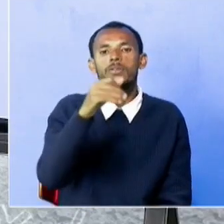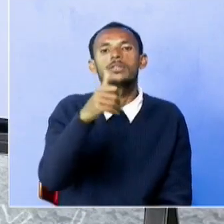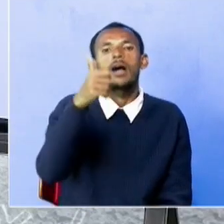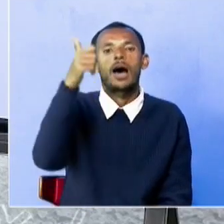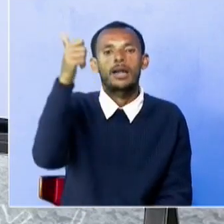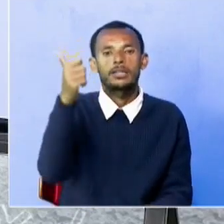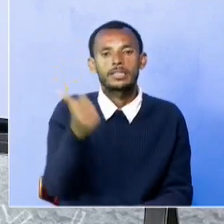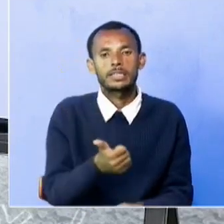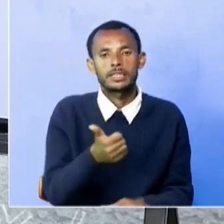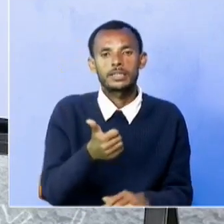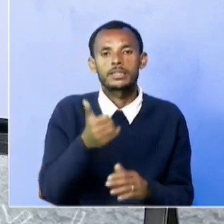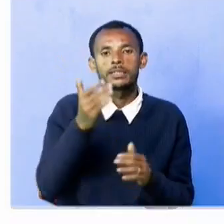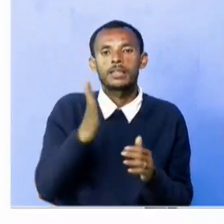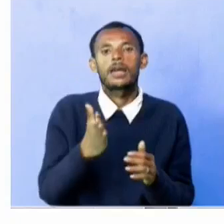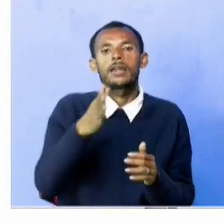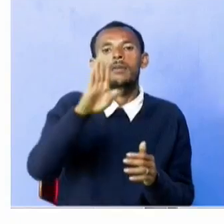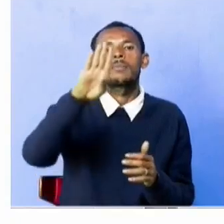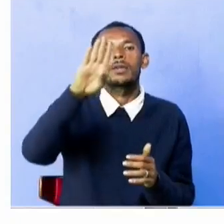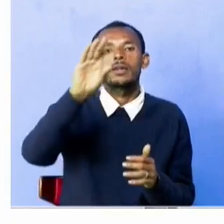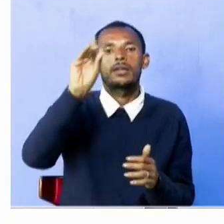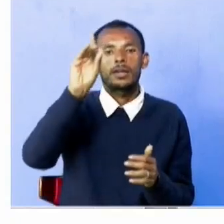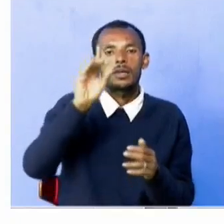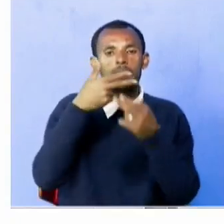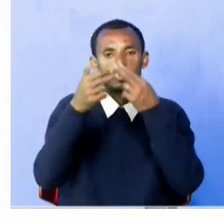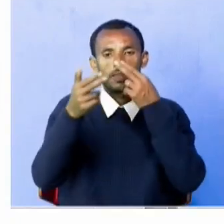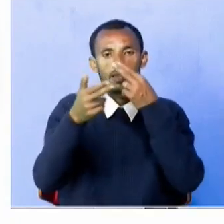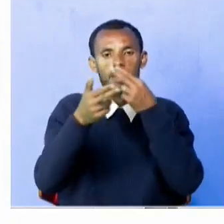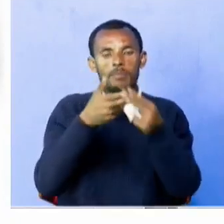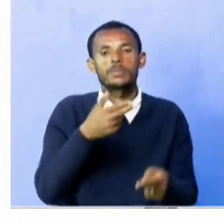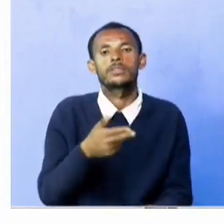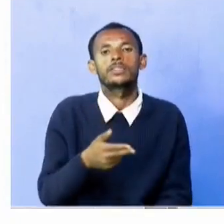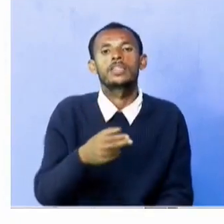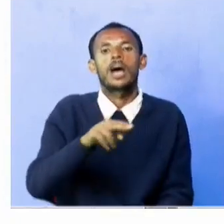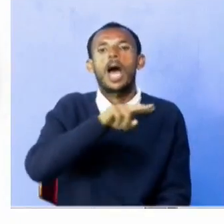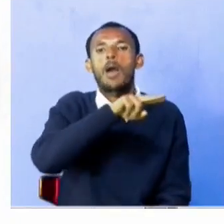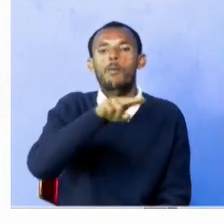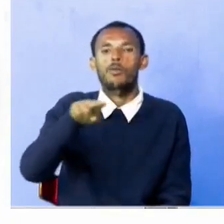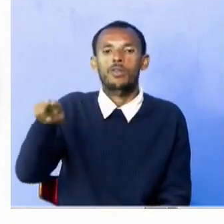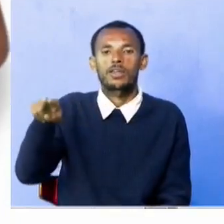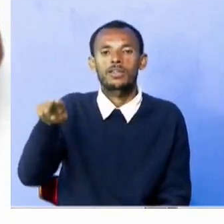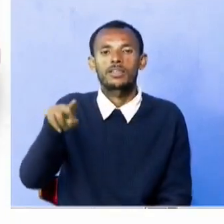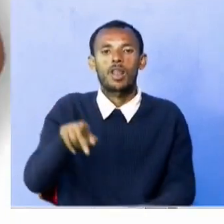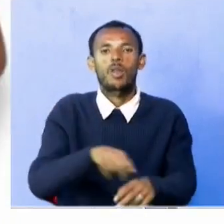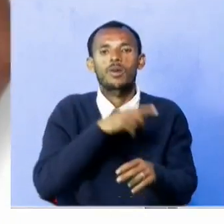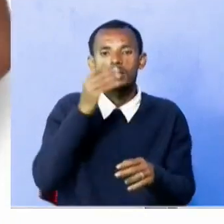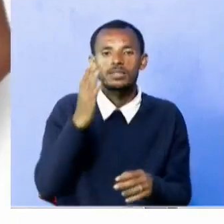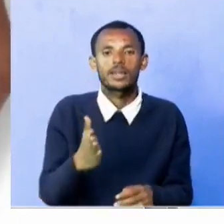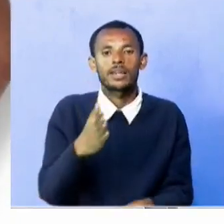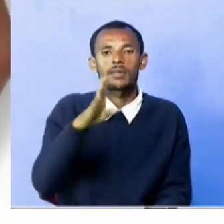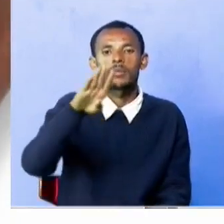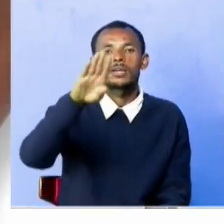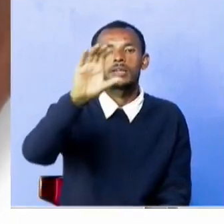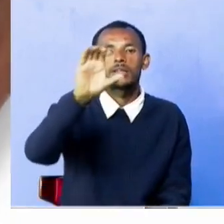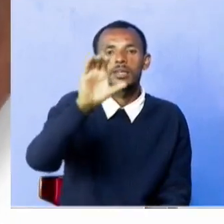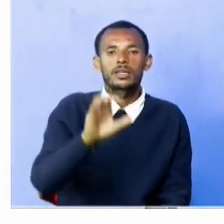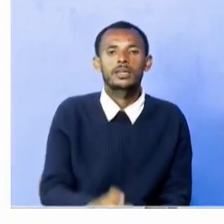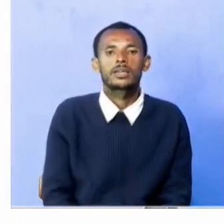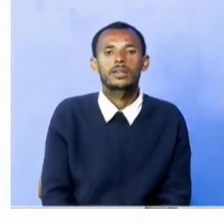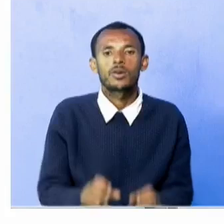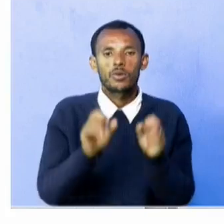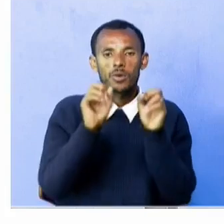side, that means BD, times the hypotenuse, the longest side BC.